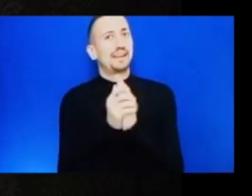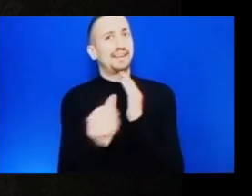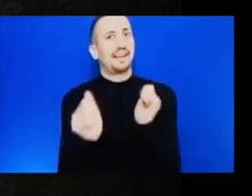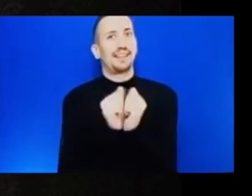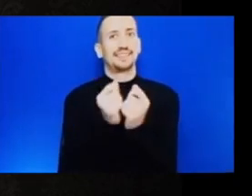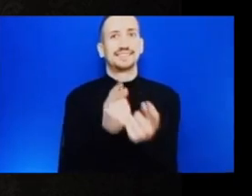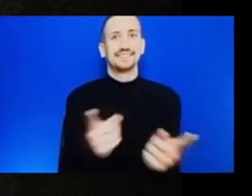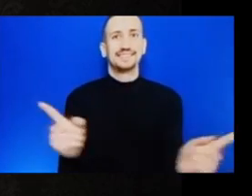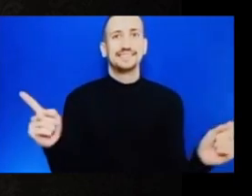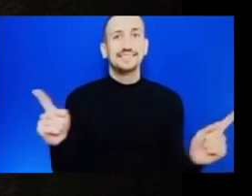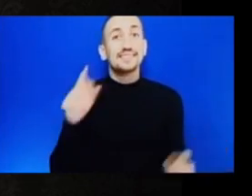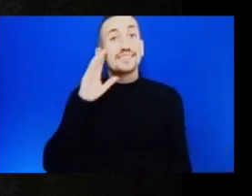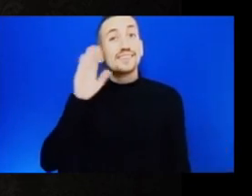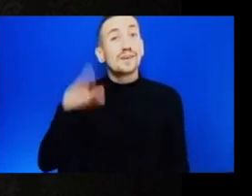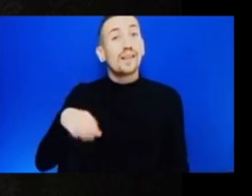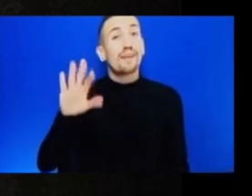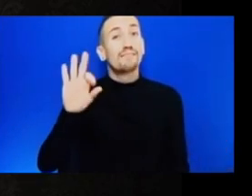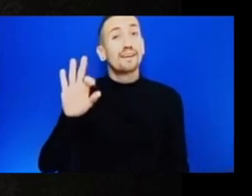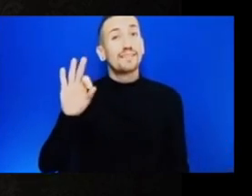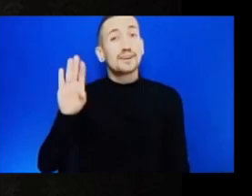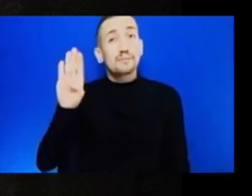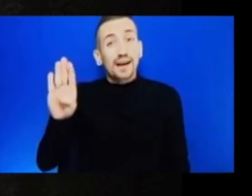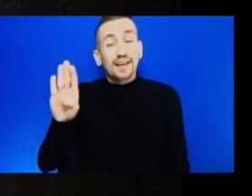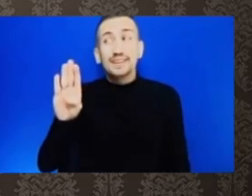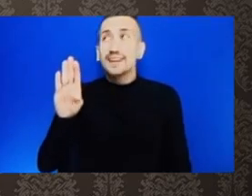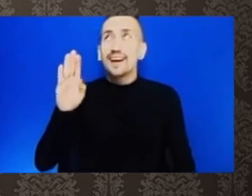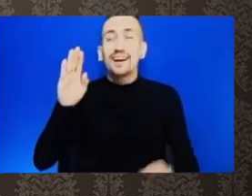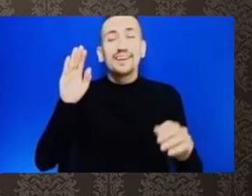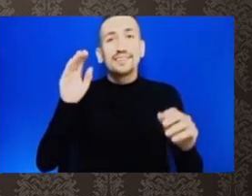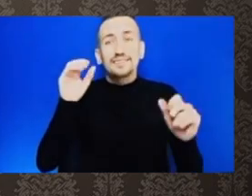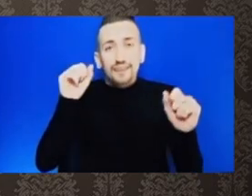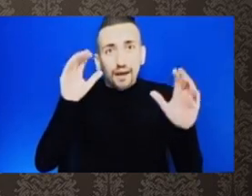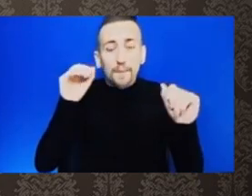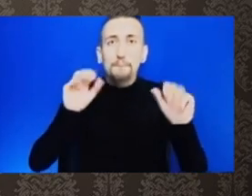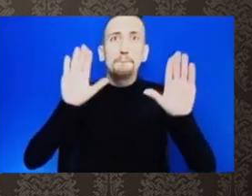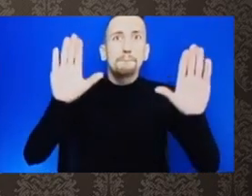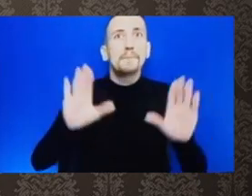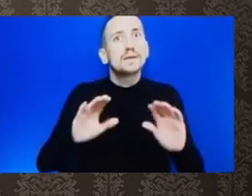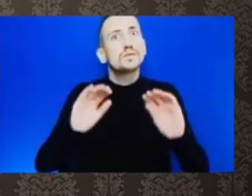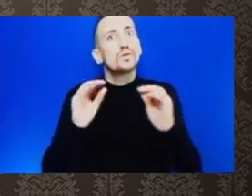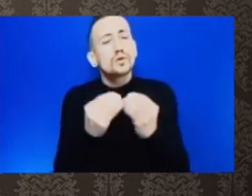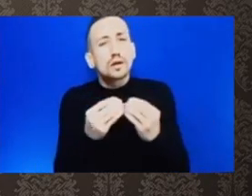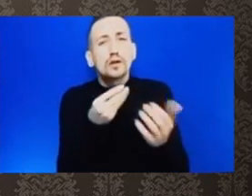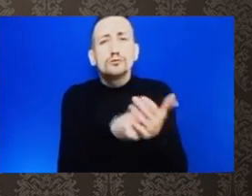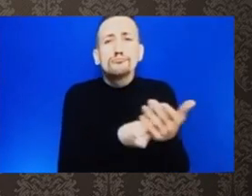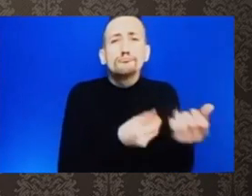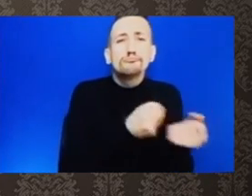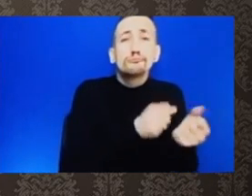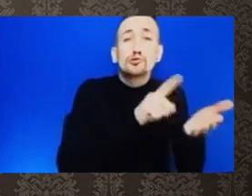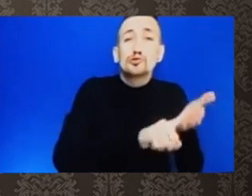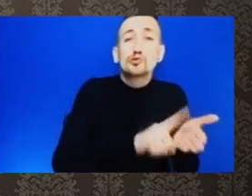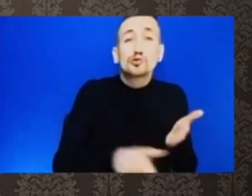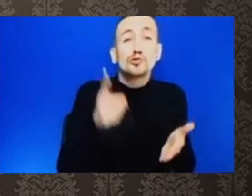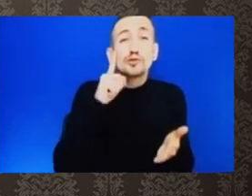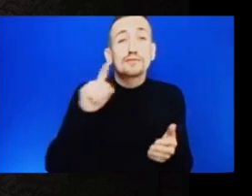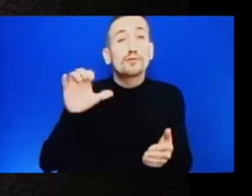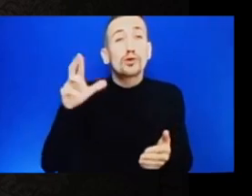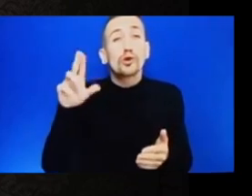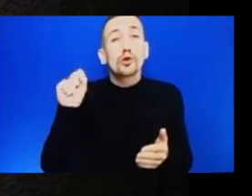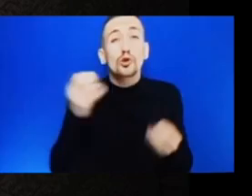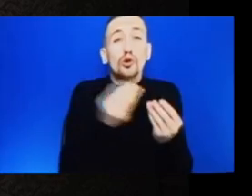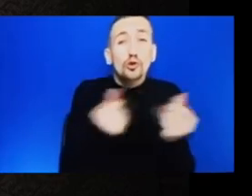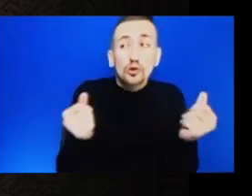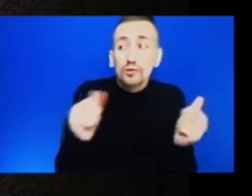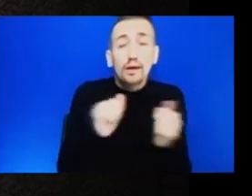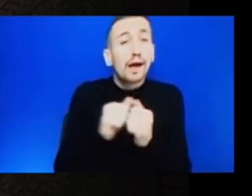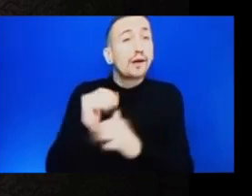gala and to share my talents with you. You know, Foundation Fighting Blindness is such an amazing organization,